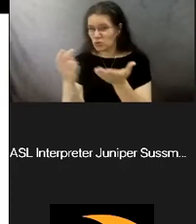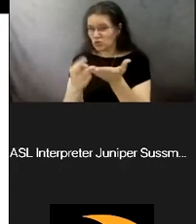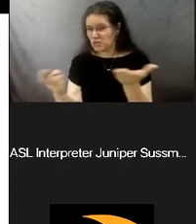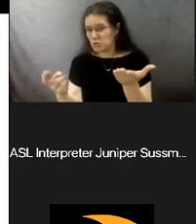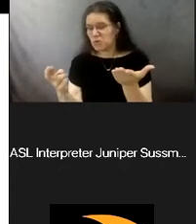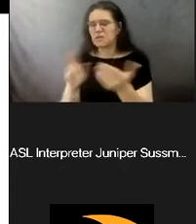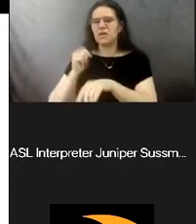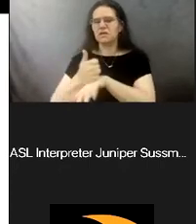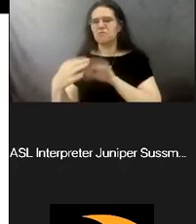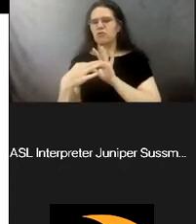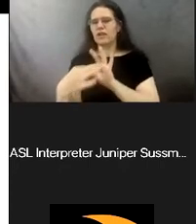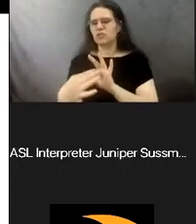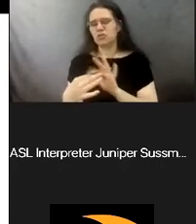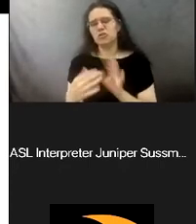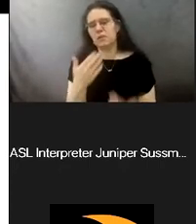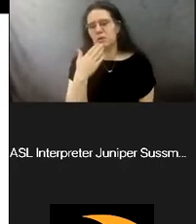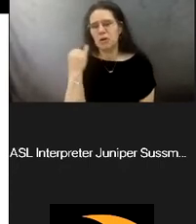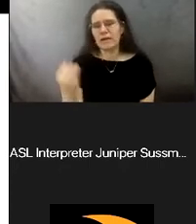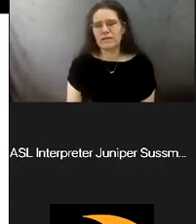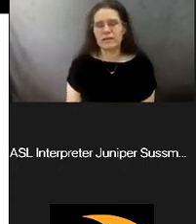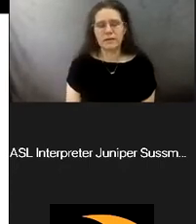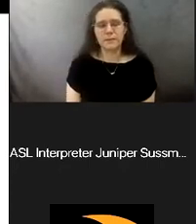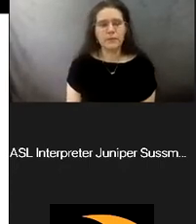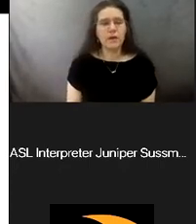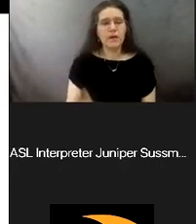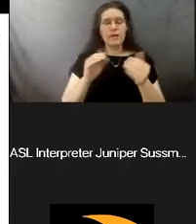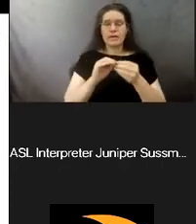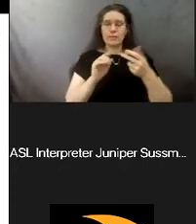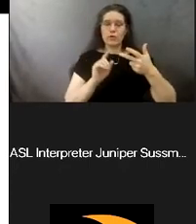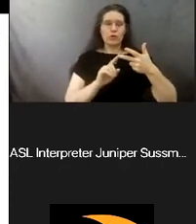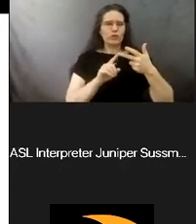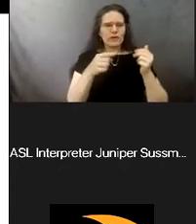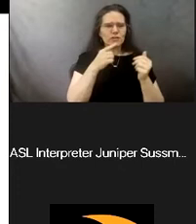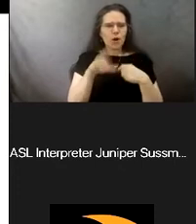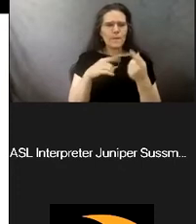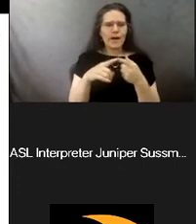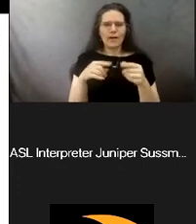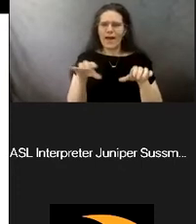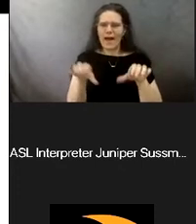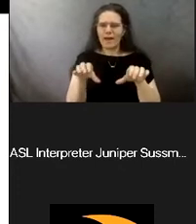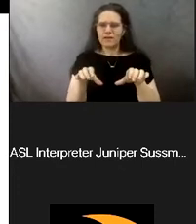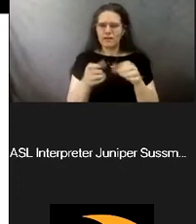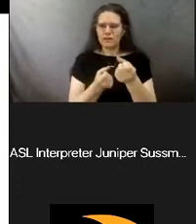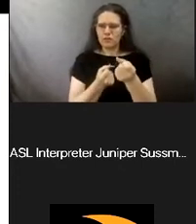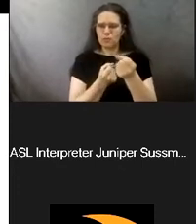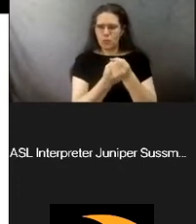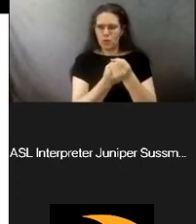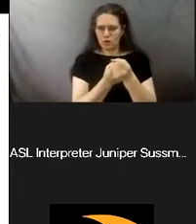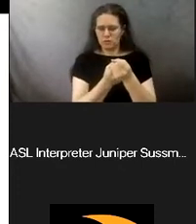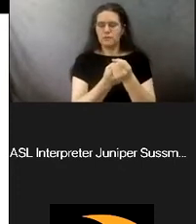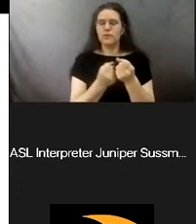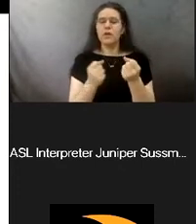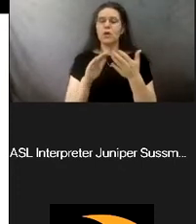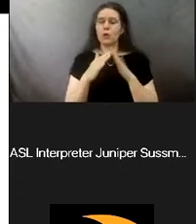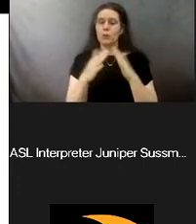other big thing too is if we look at number 3, provide active support. So community health centers as providers, as